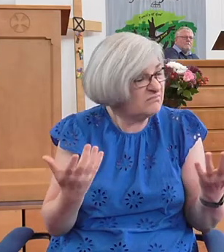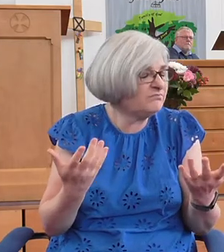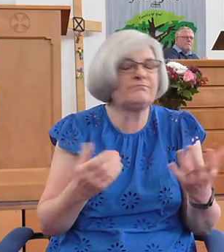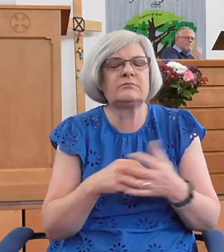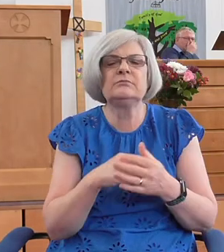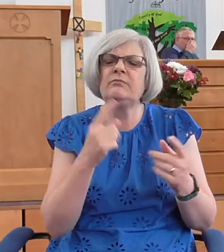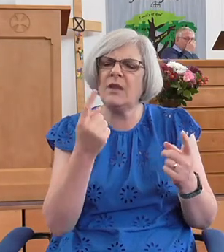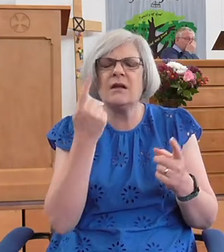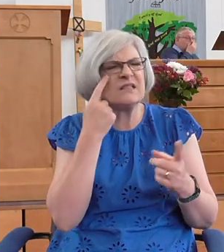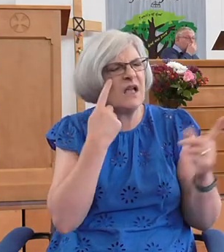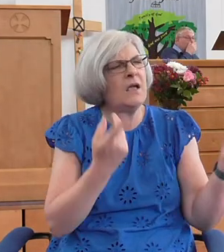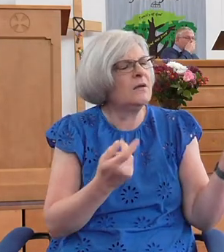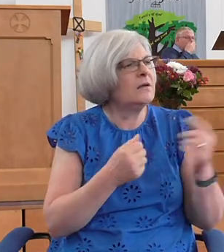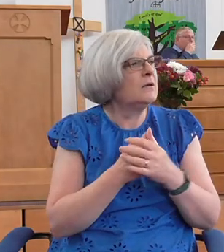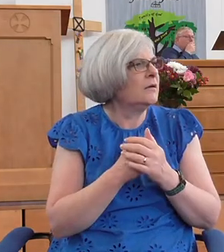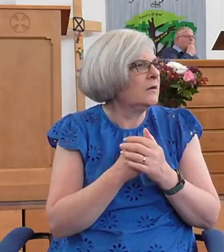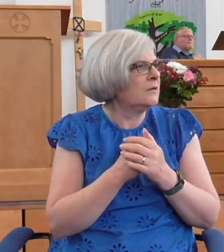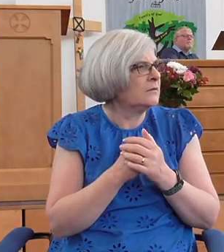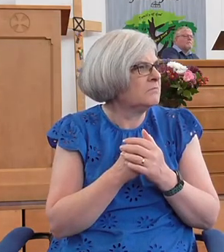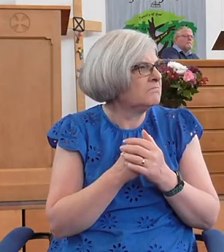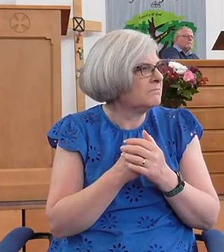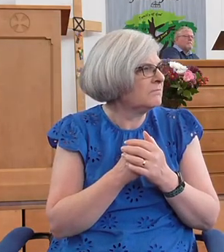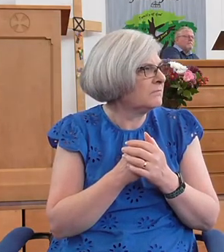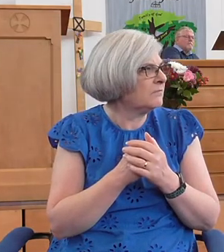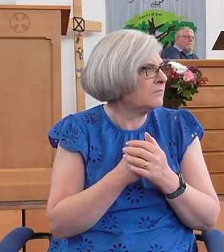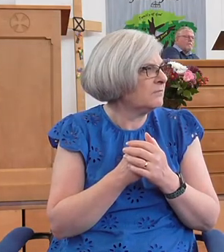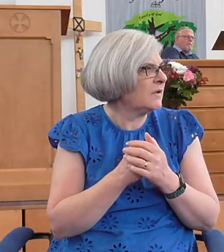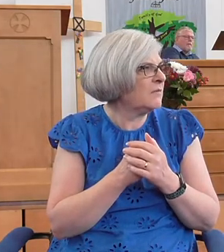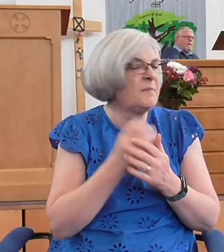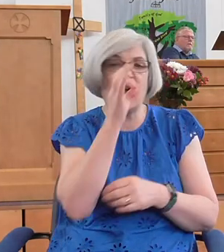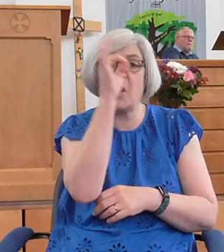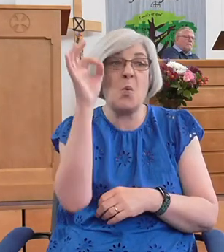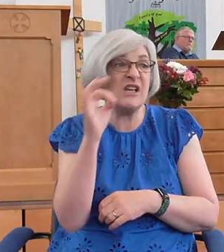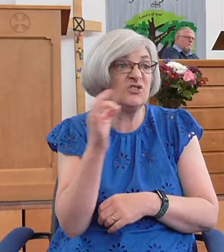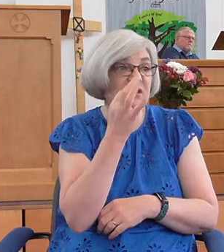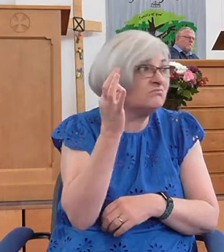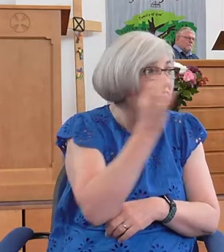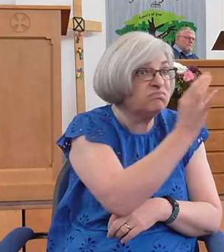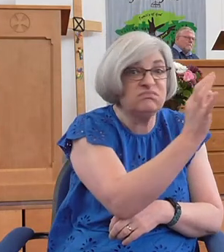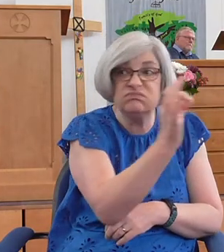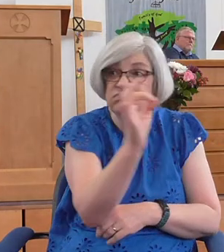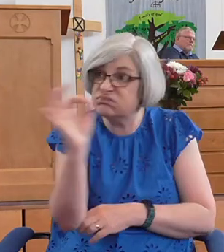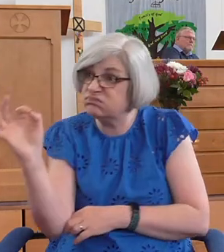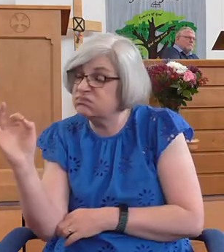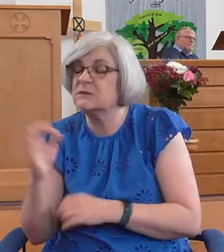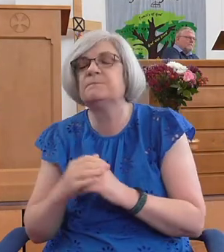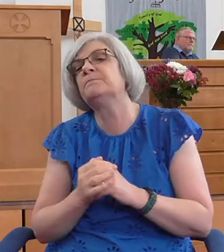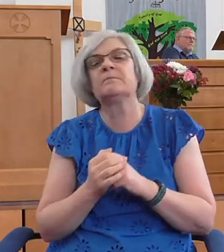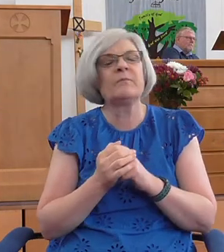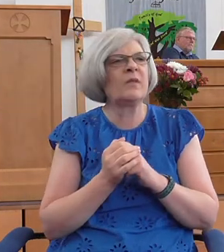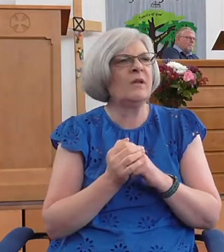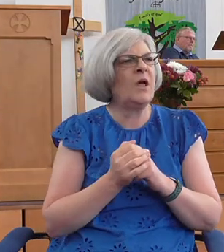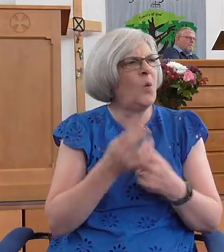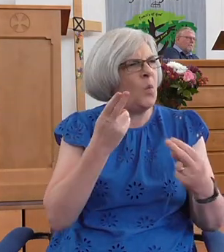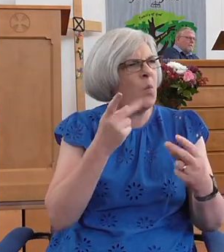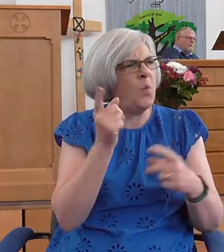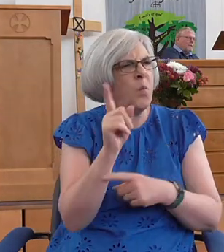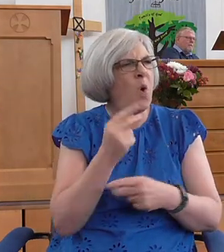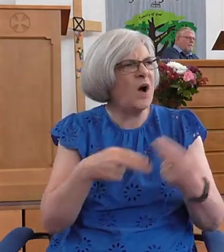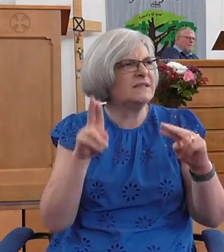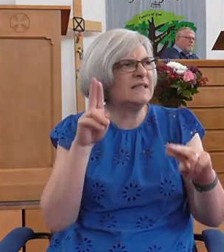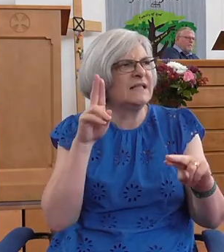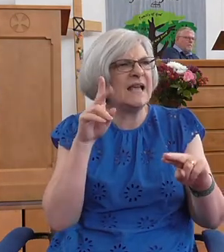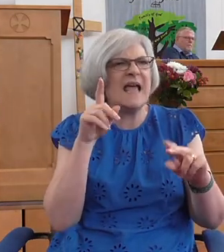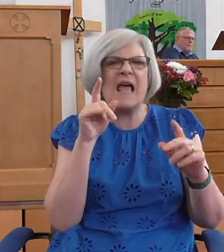Well, let's see if this is an unfair question to put to the congregation. These are from GCSEs. What is mitosis?